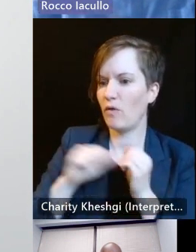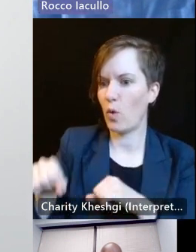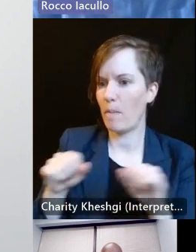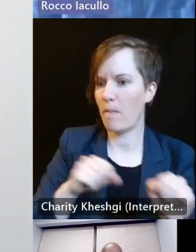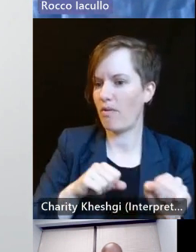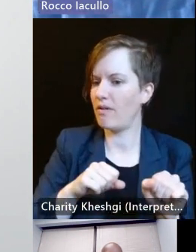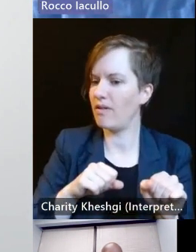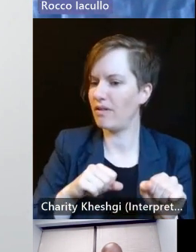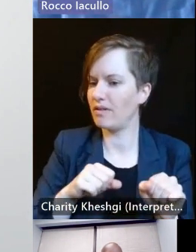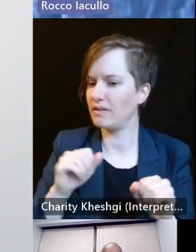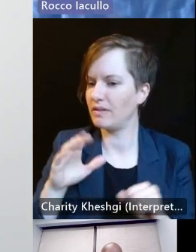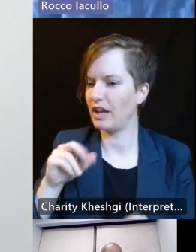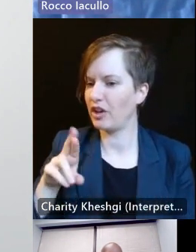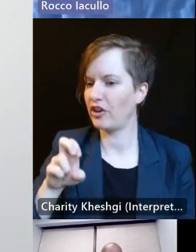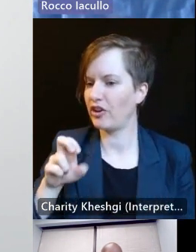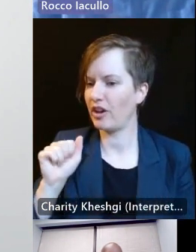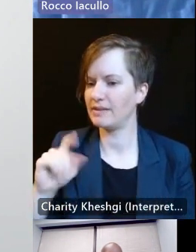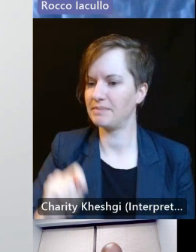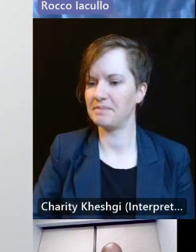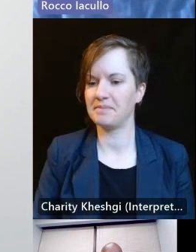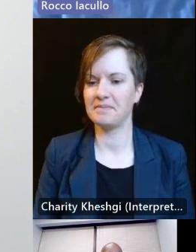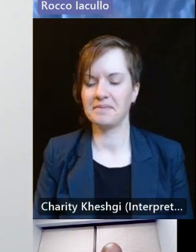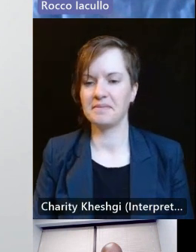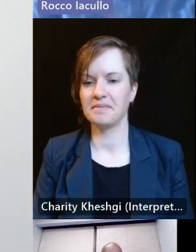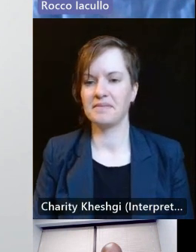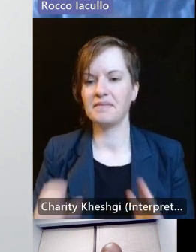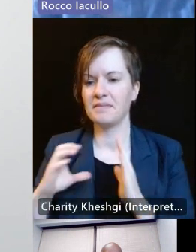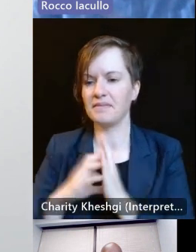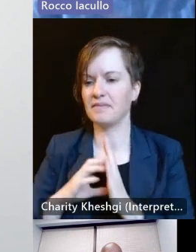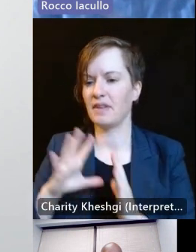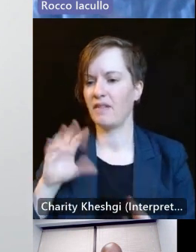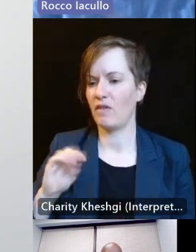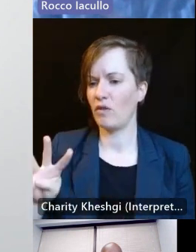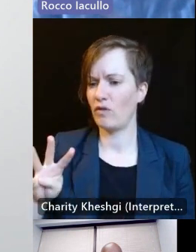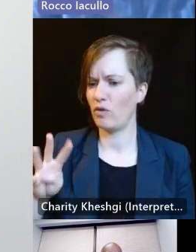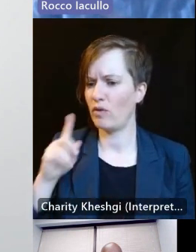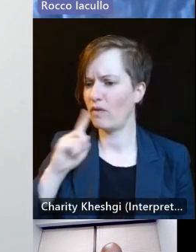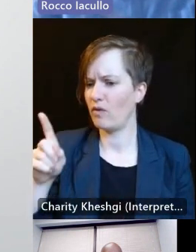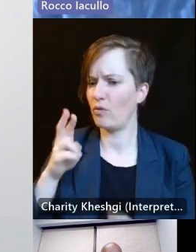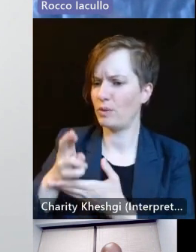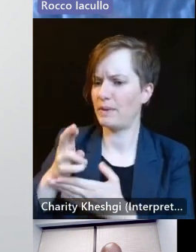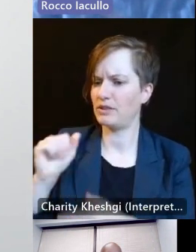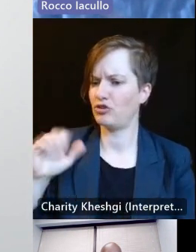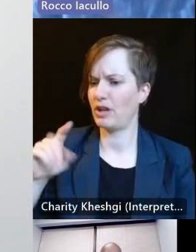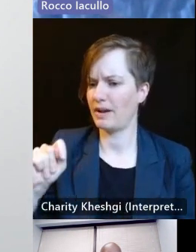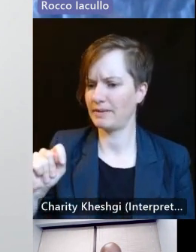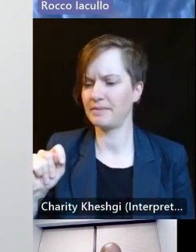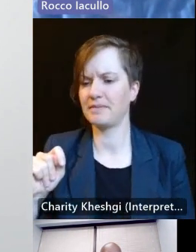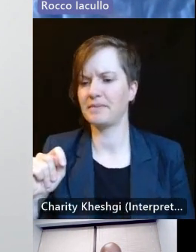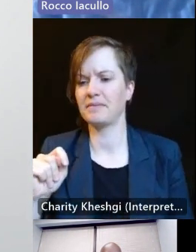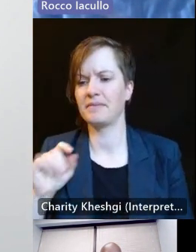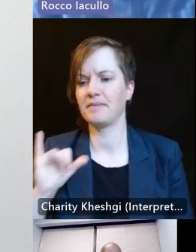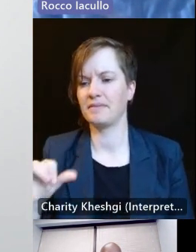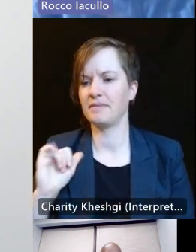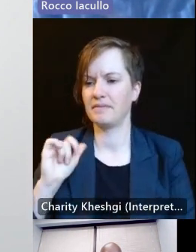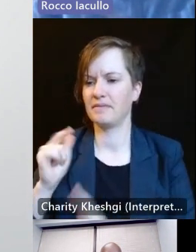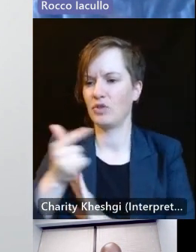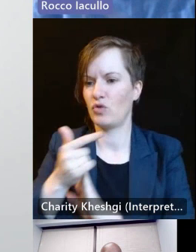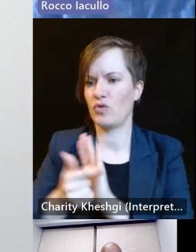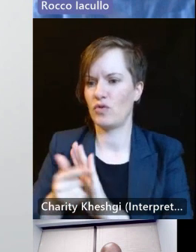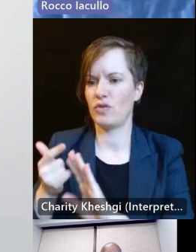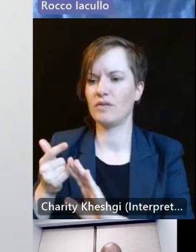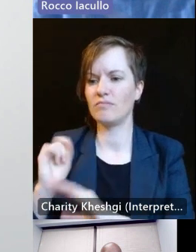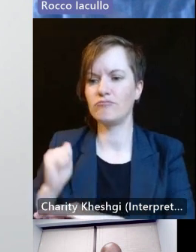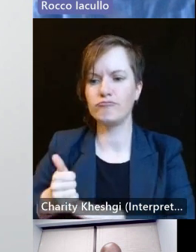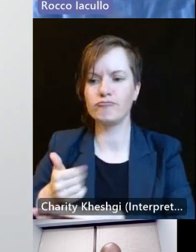So the Section 504 of the Rehabilitation Act is the law that was the antecedent to